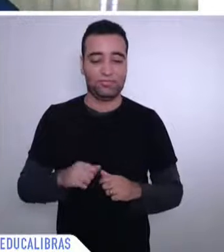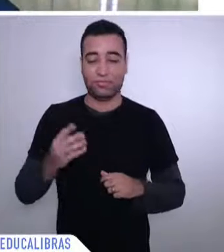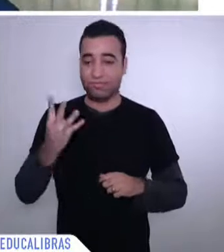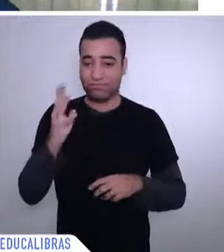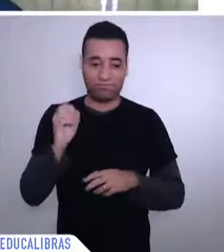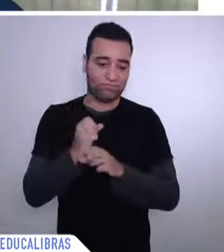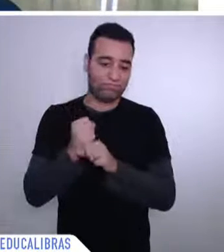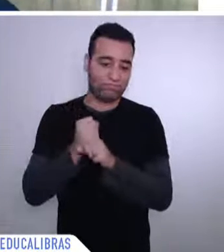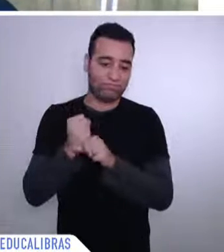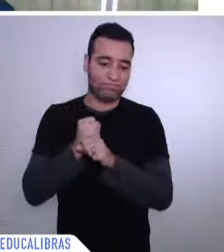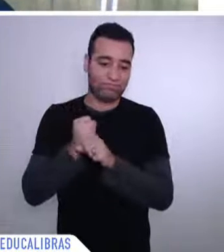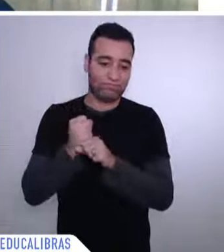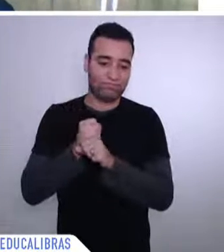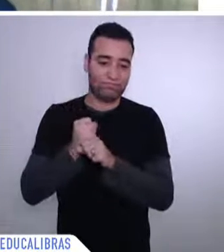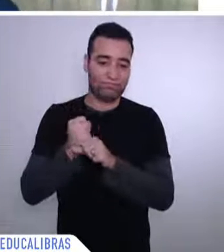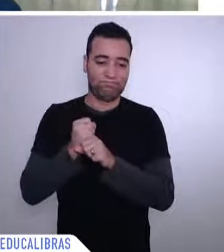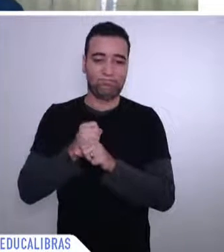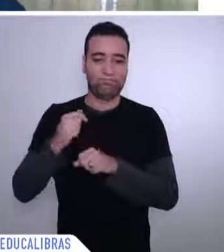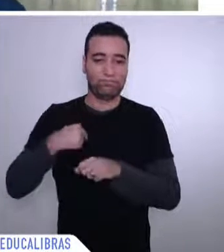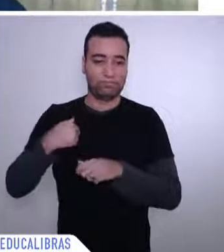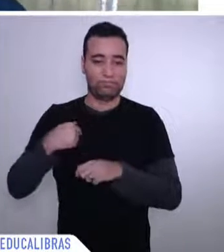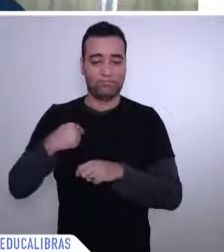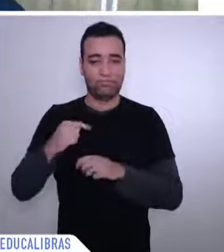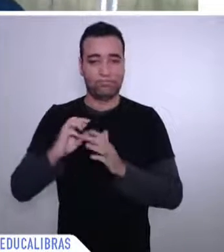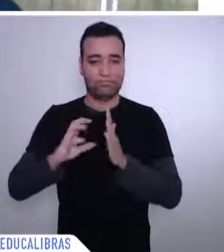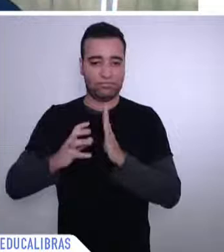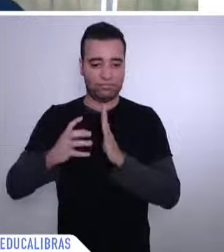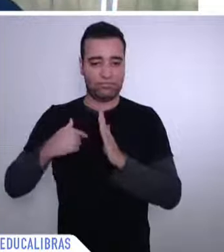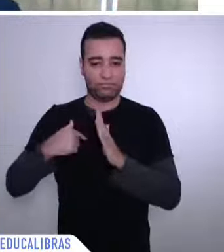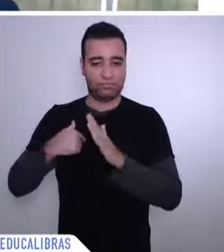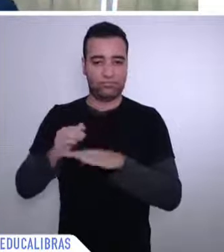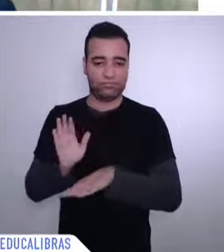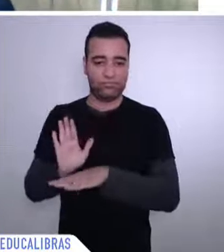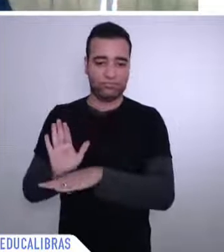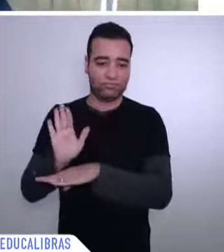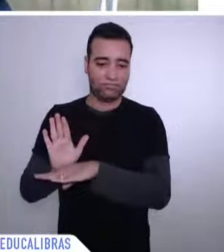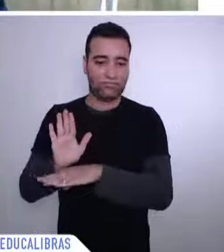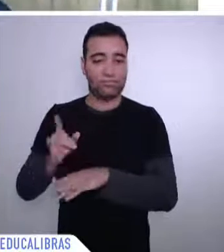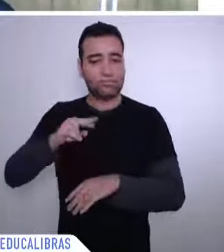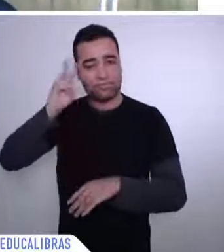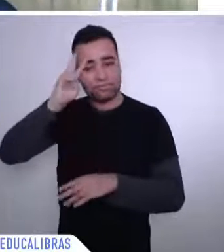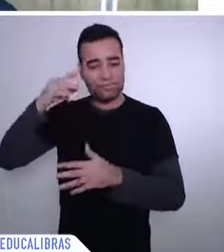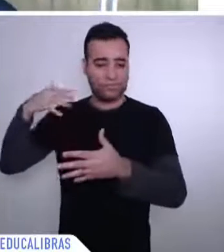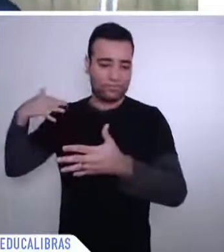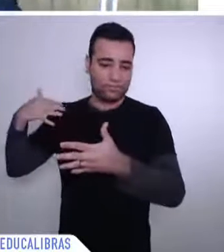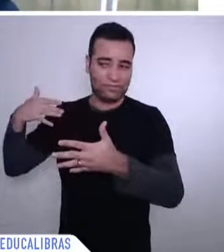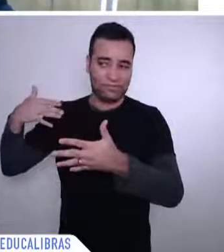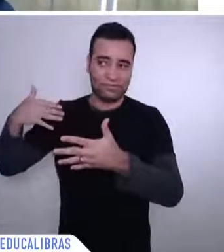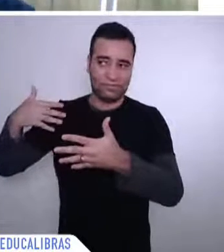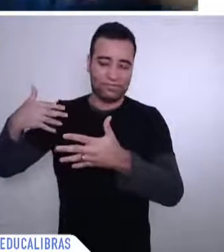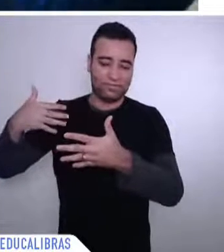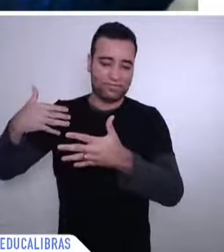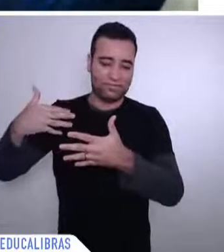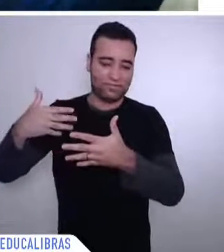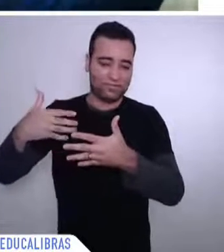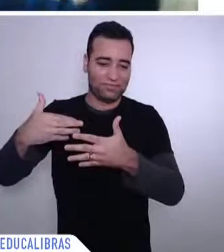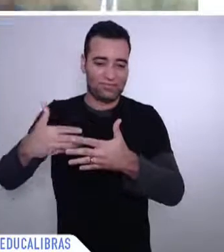rights. I've been with PDT party for 40 years. When I have been